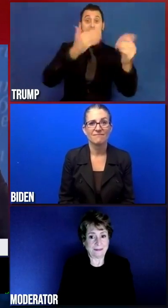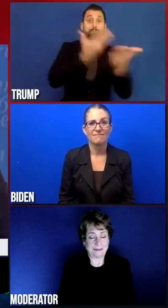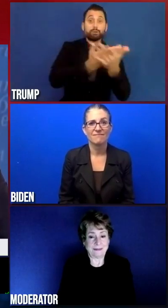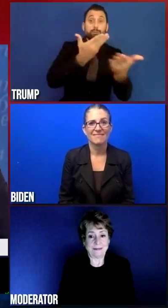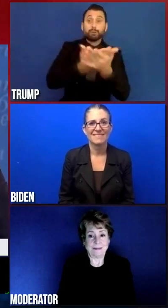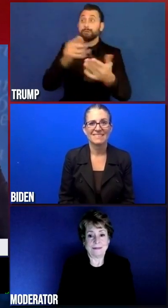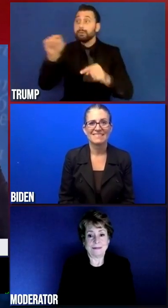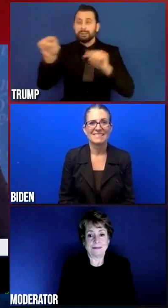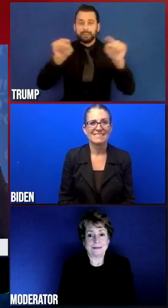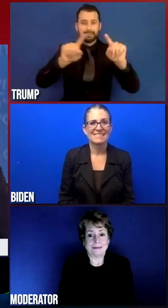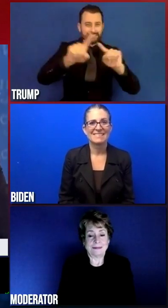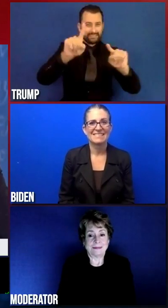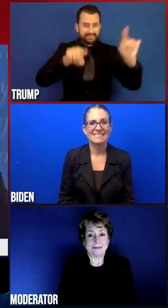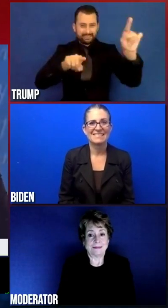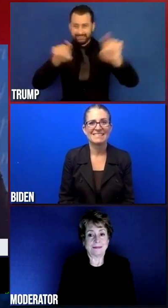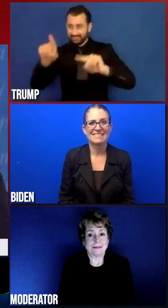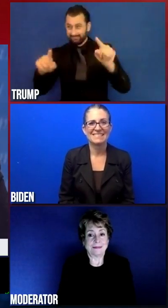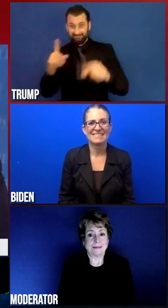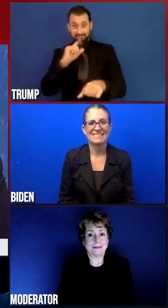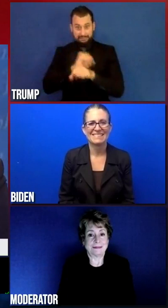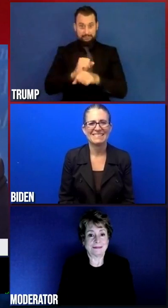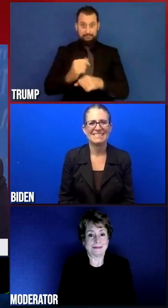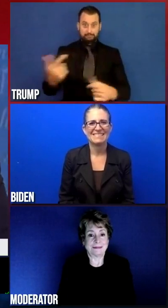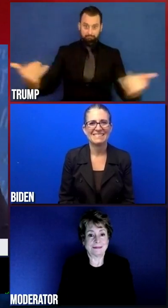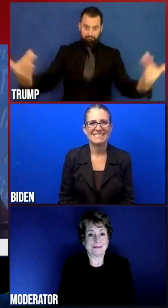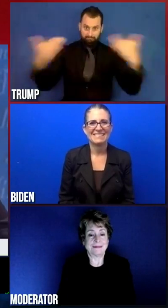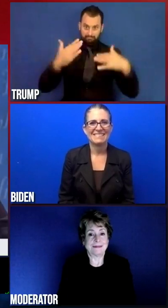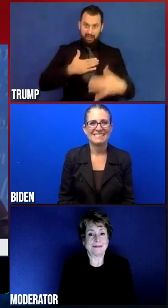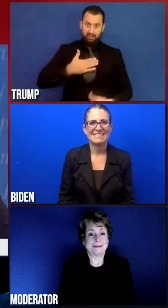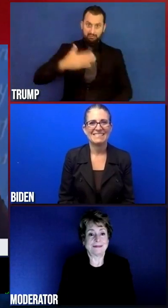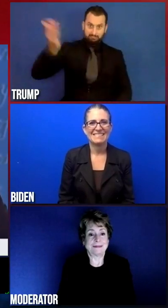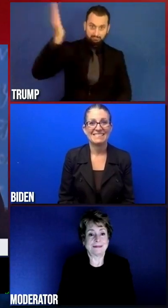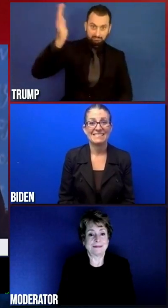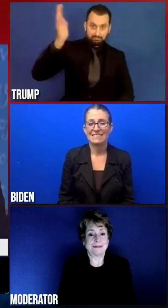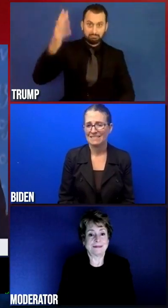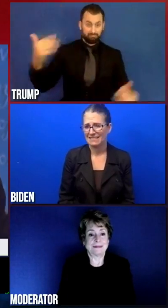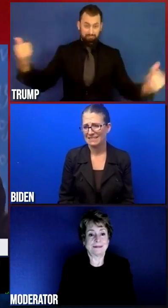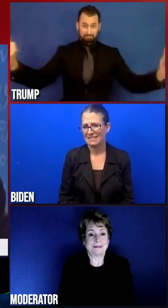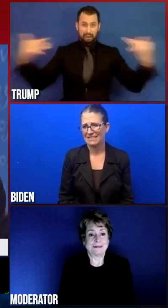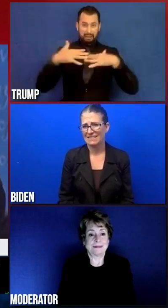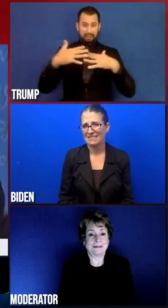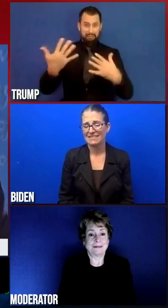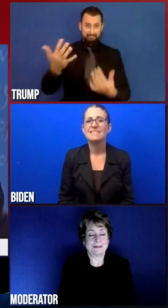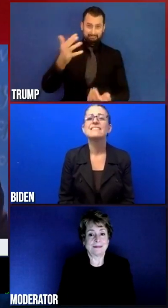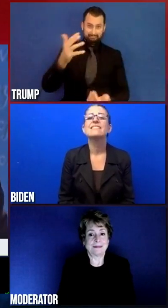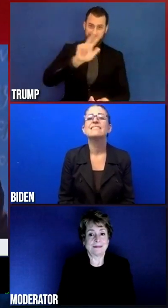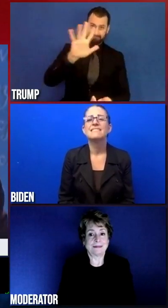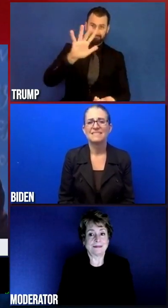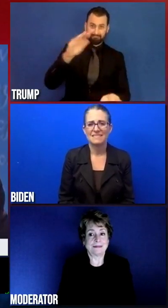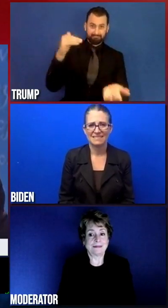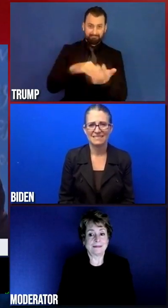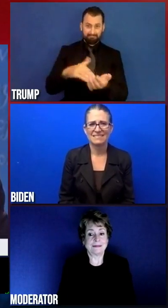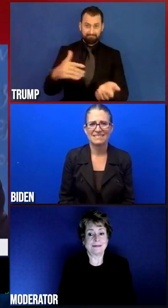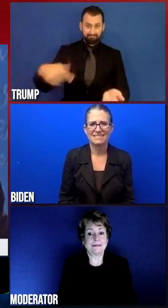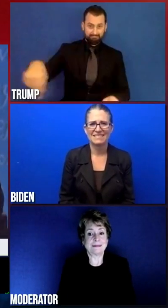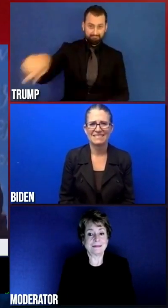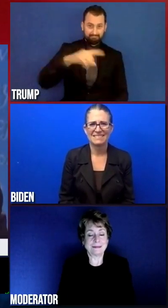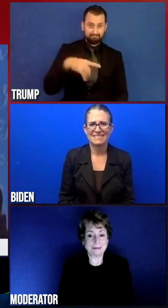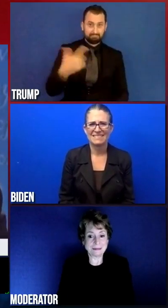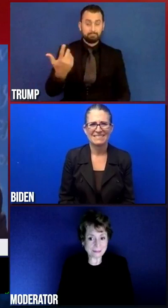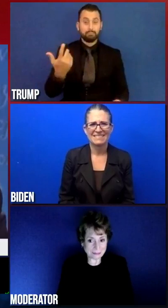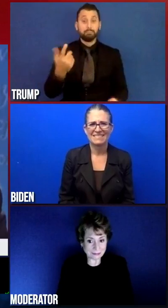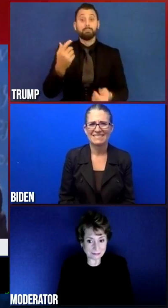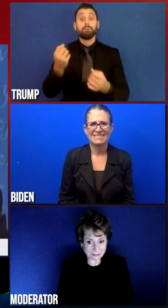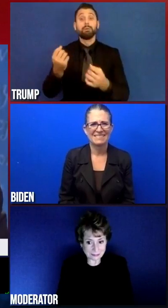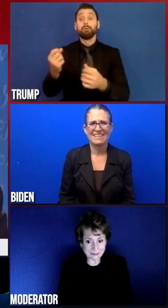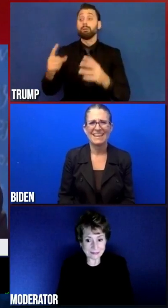on 24 hours' notice. And Joe does the circles and has 3 people someplace. Okay. By the way, did you see sir. one of the last big